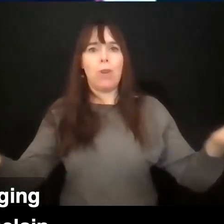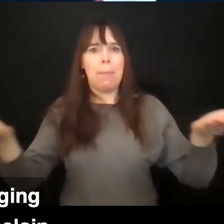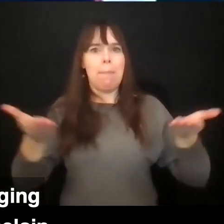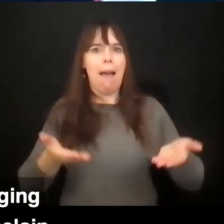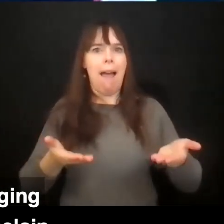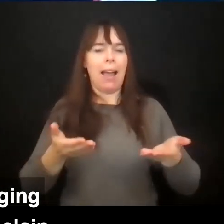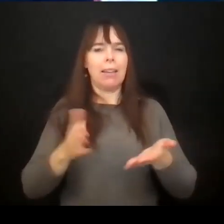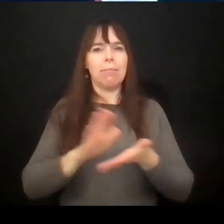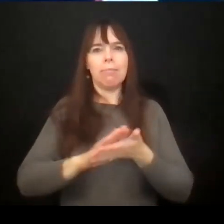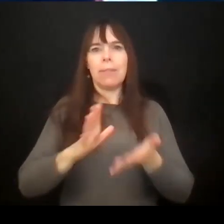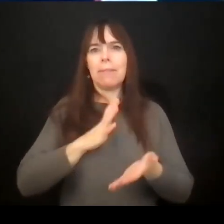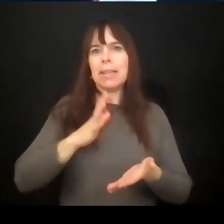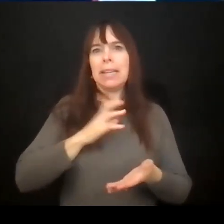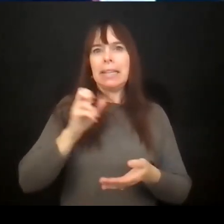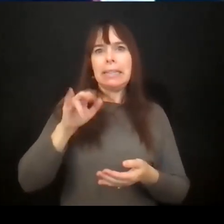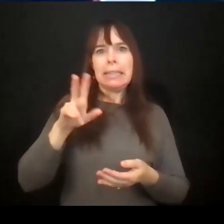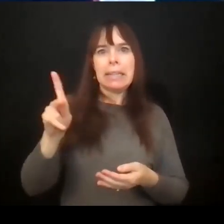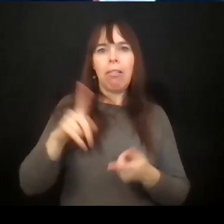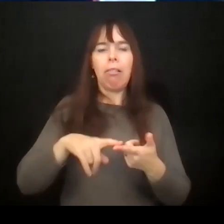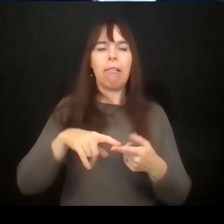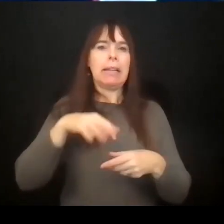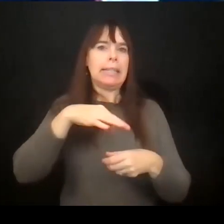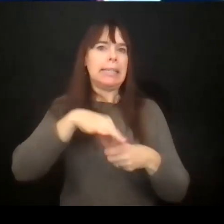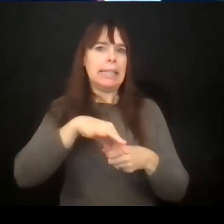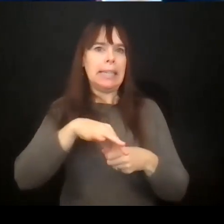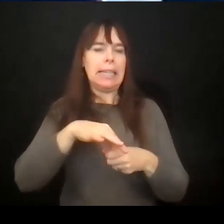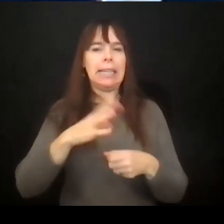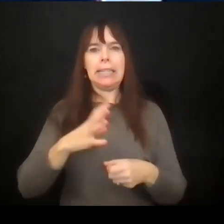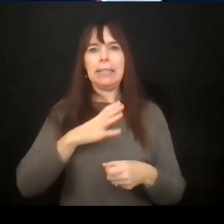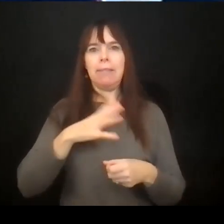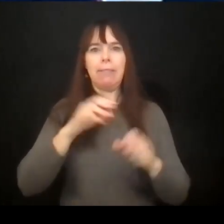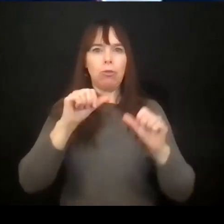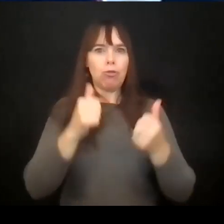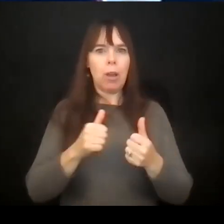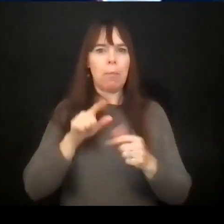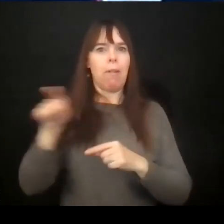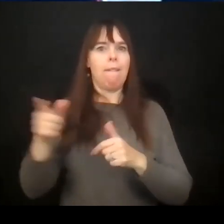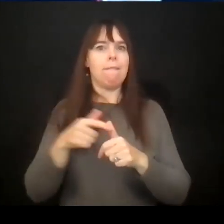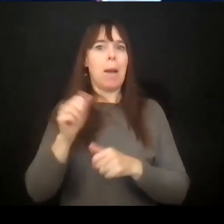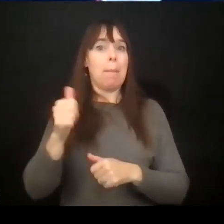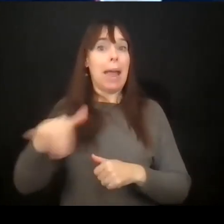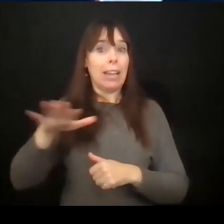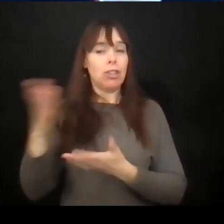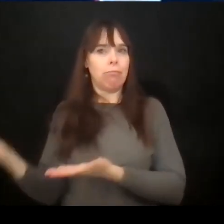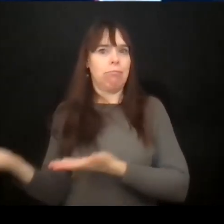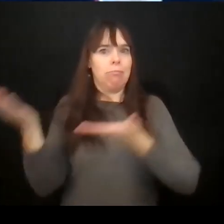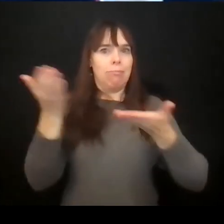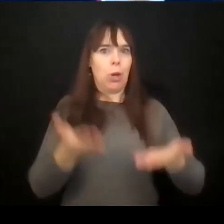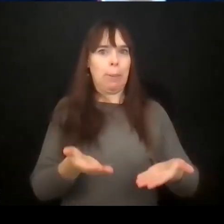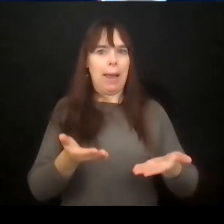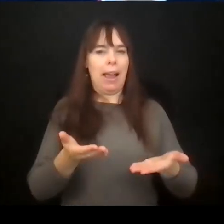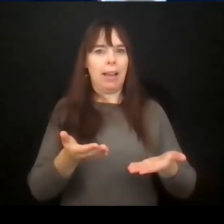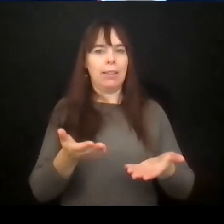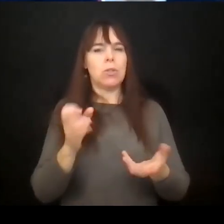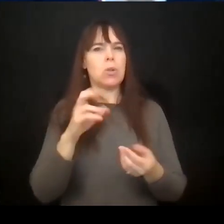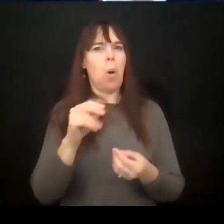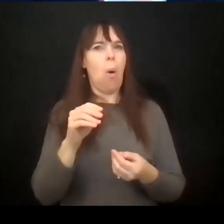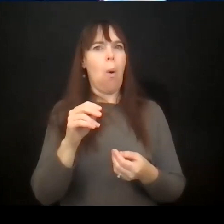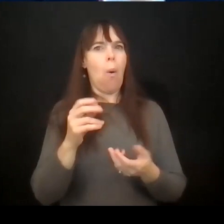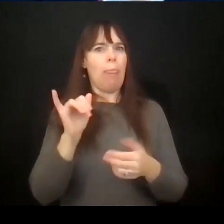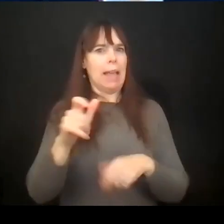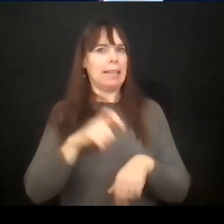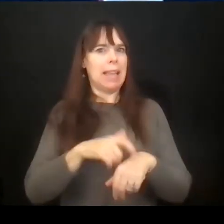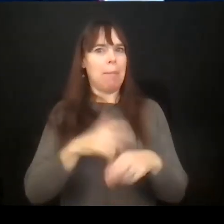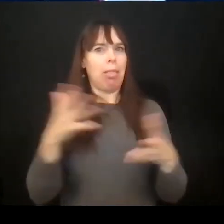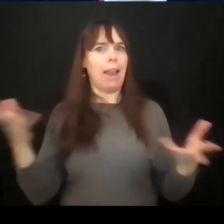silks and teas and porcelain from Asia. So there was a lot of